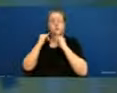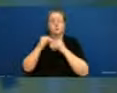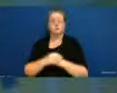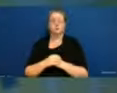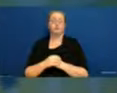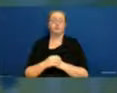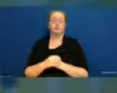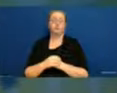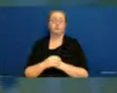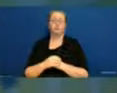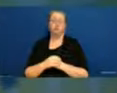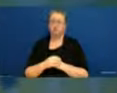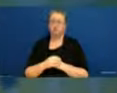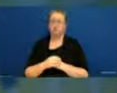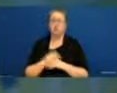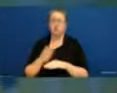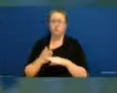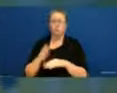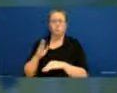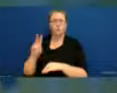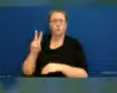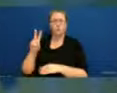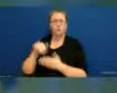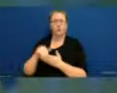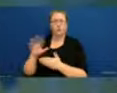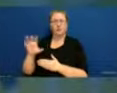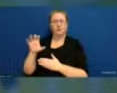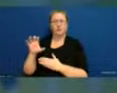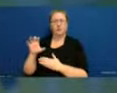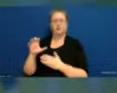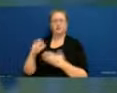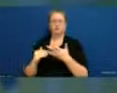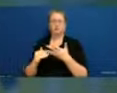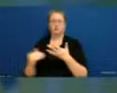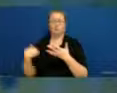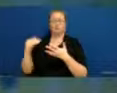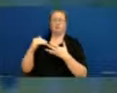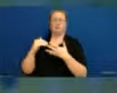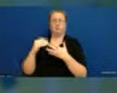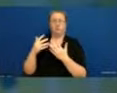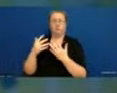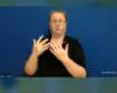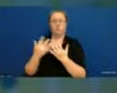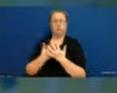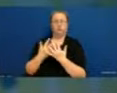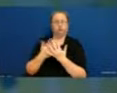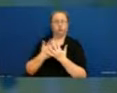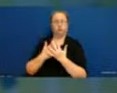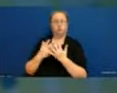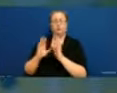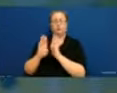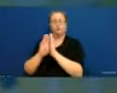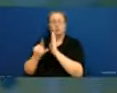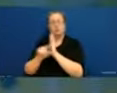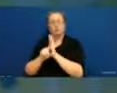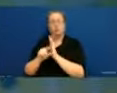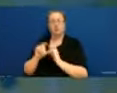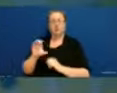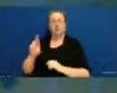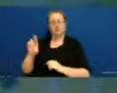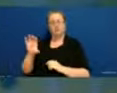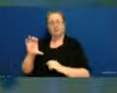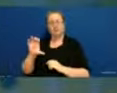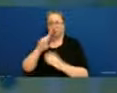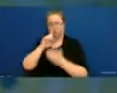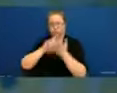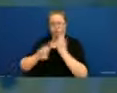And as you can see, that's making significant progress. More than 2,500 of them have gone to the next stage, which is going through the criminal records